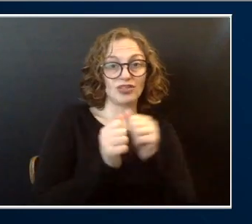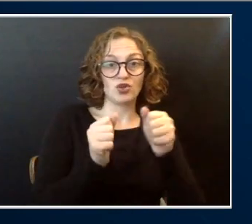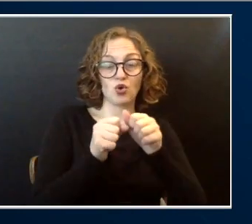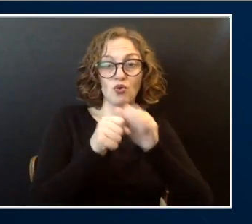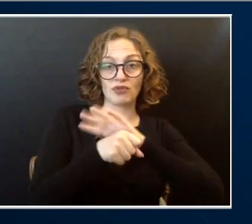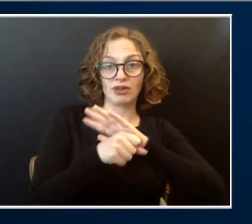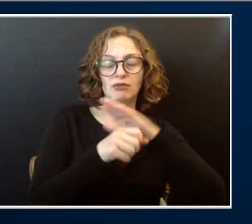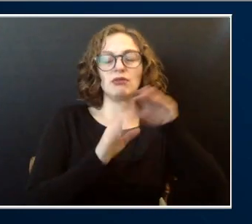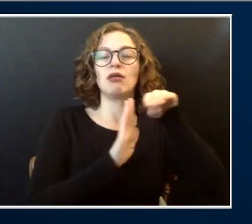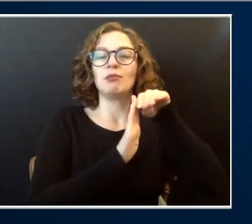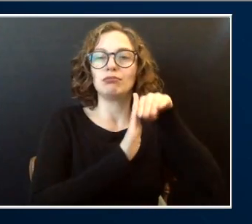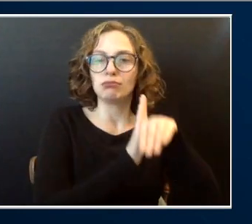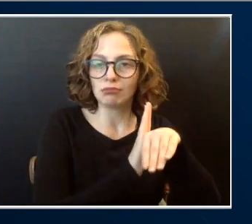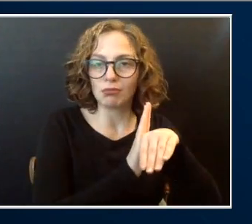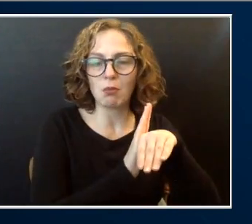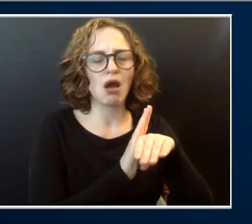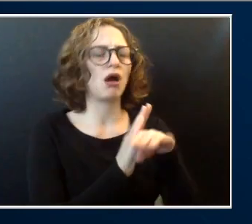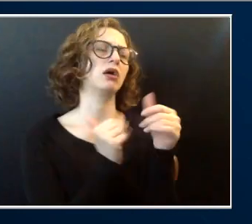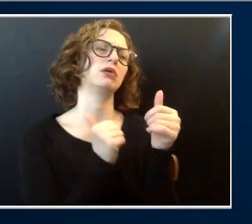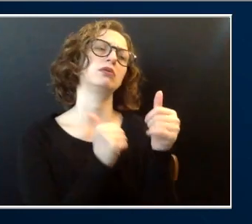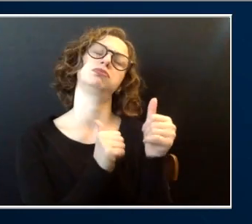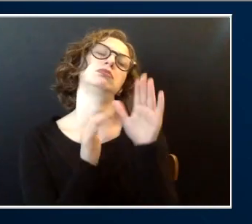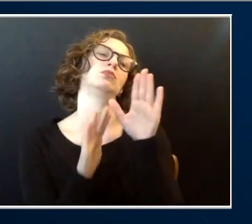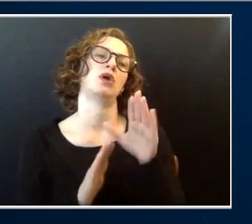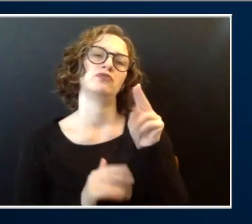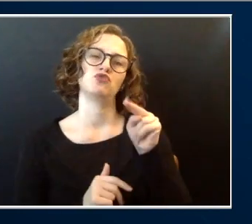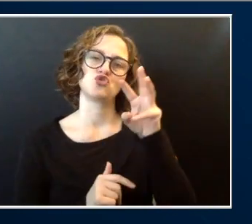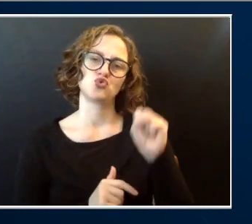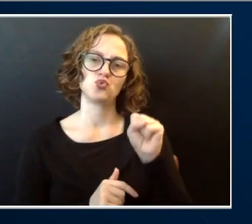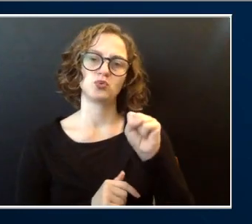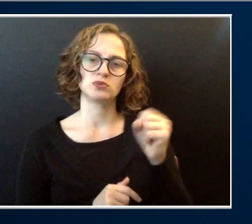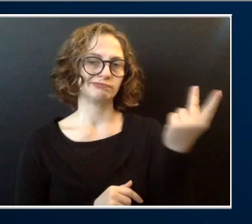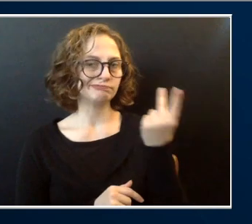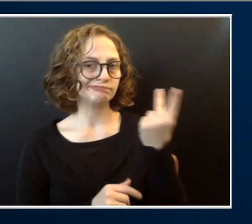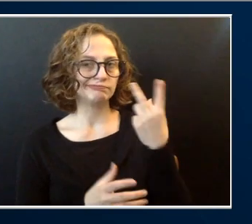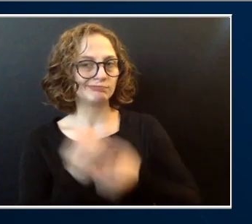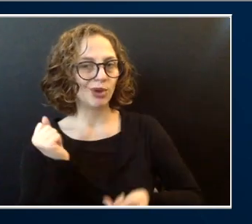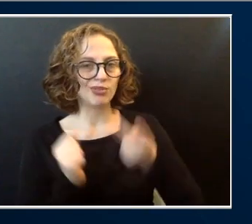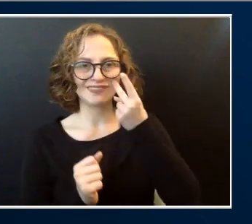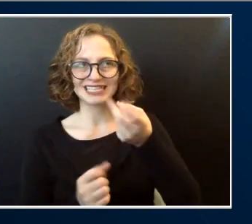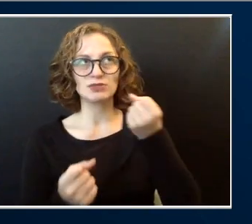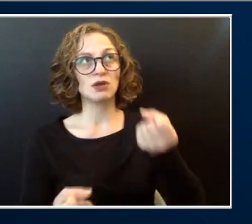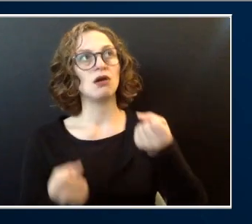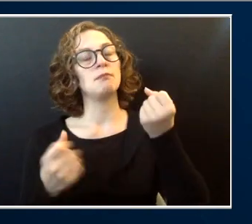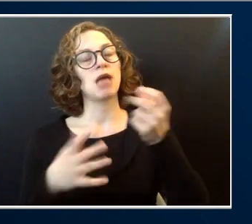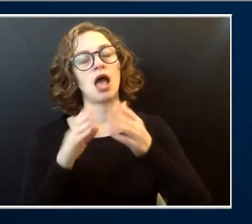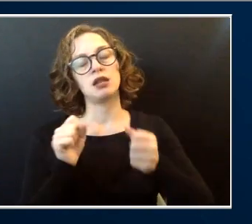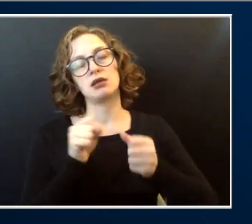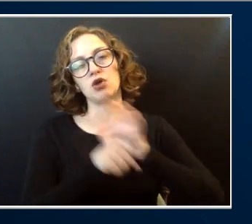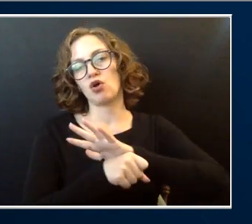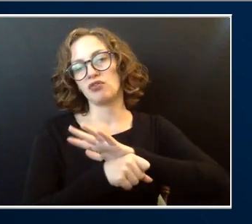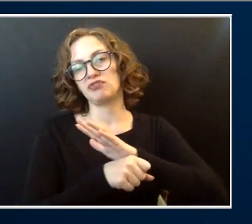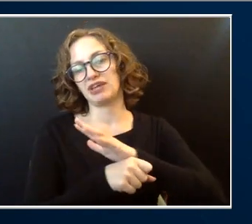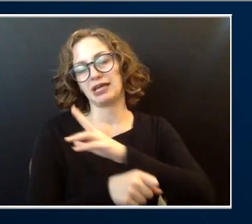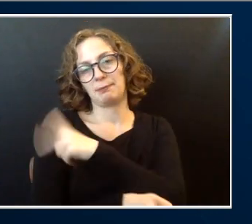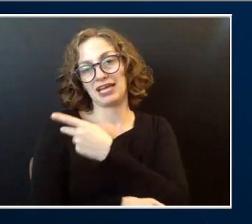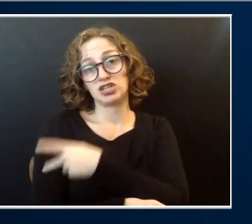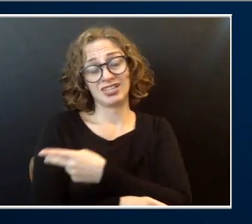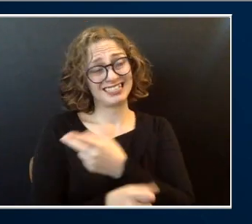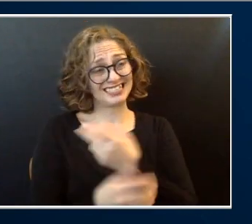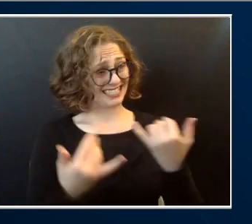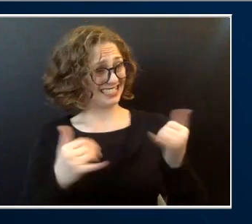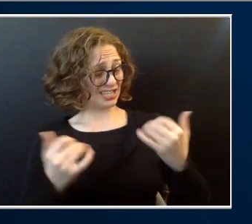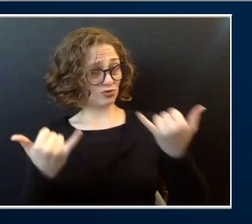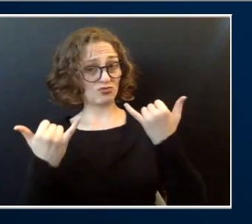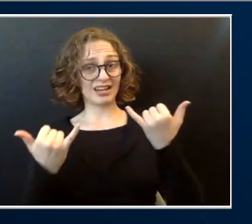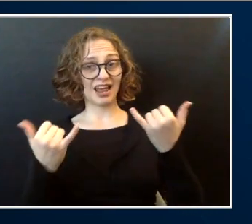seen so much COVID, I know you have in clinic and different family members in the community. There's still widespread transmission. The fact that there aren't as many people in